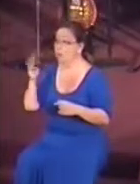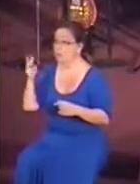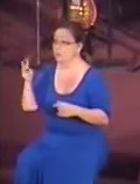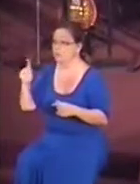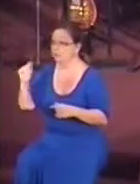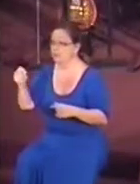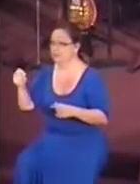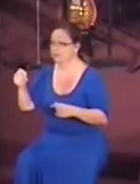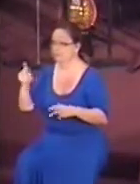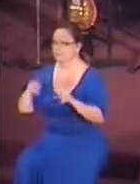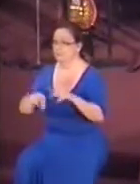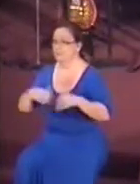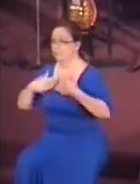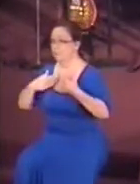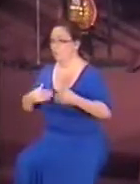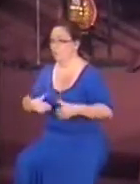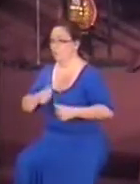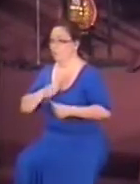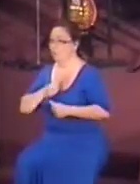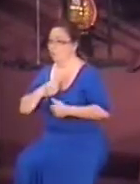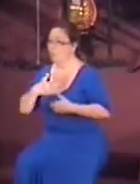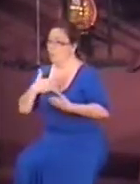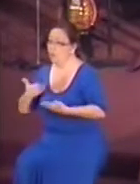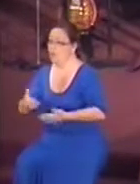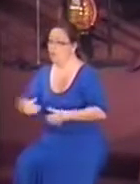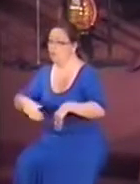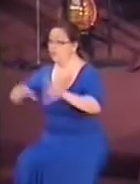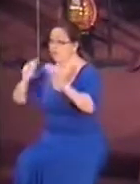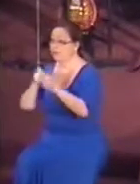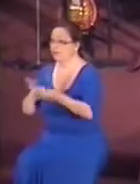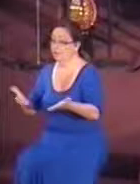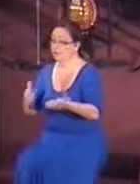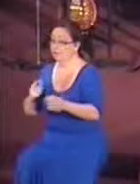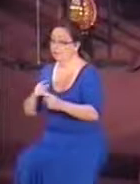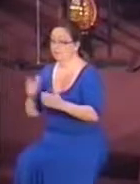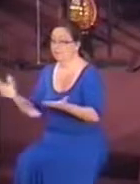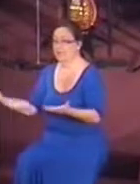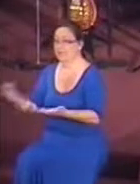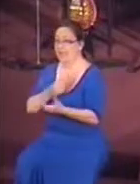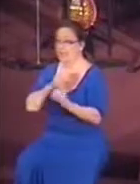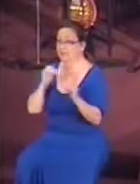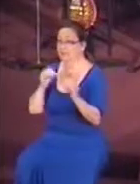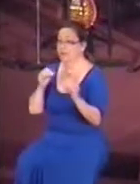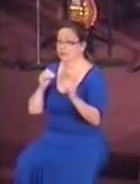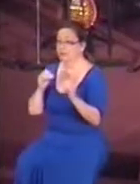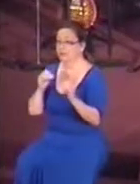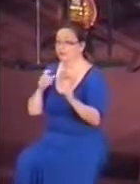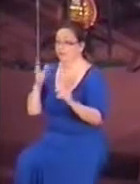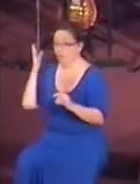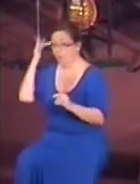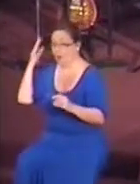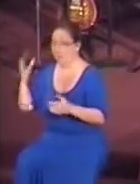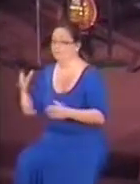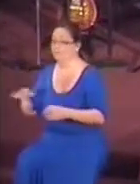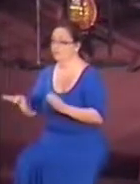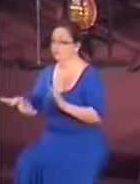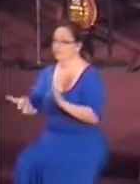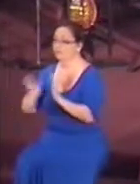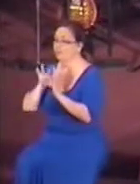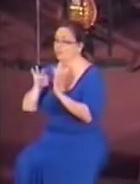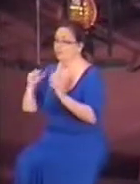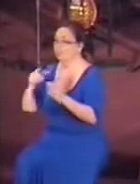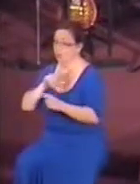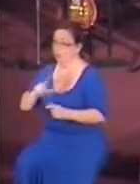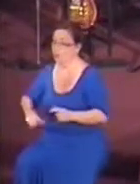People who are willing to give up everything and gain nothing because they encountered the risen Lord. People who are willing to go through excruciating